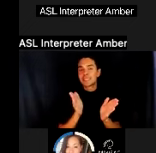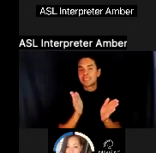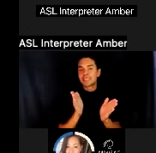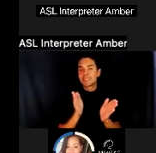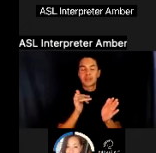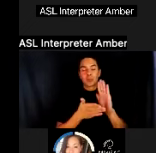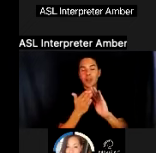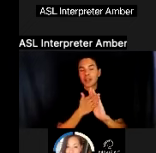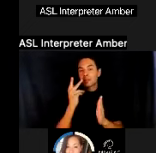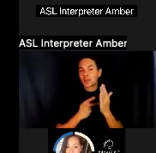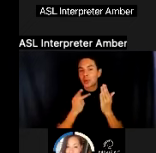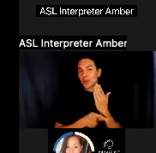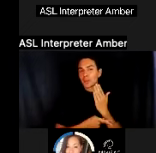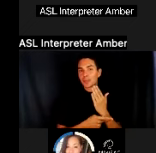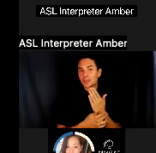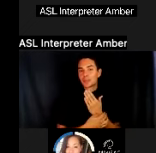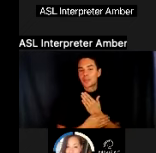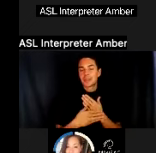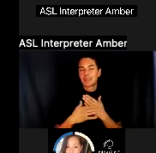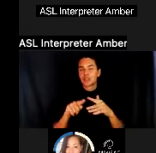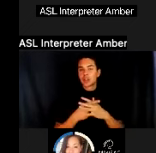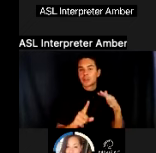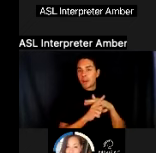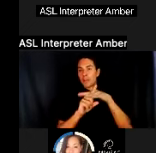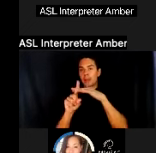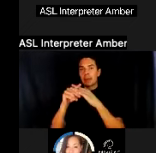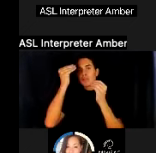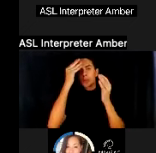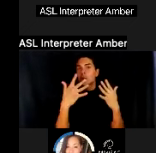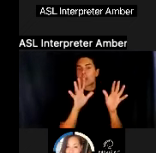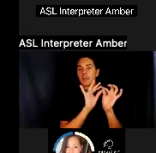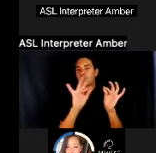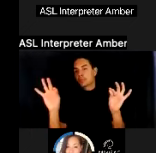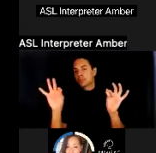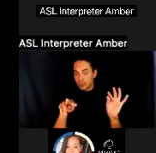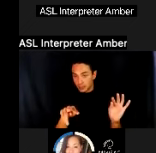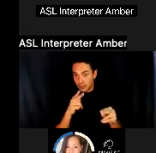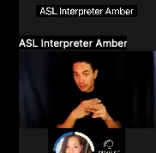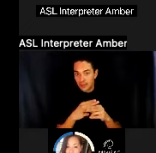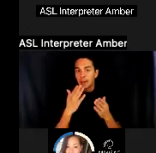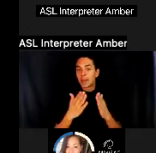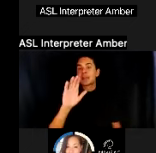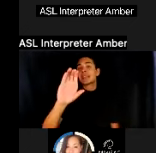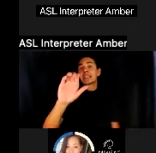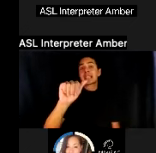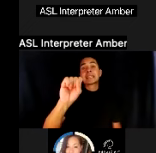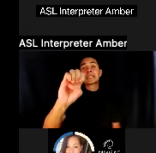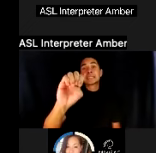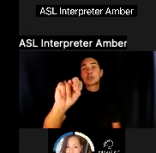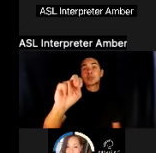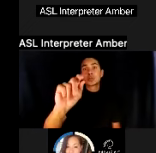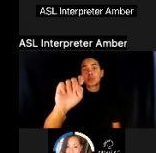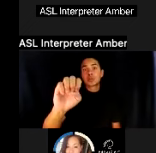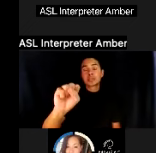program come up with all their identifying information. And maybe their case notes. That is a